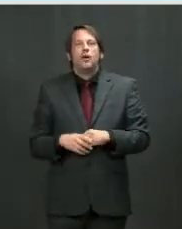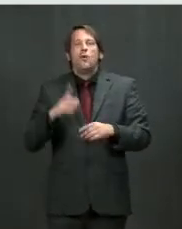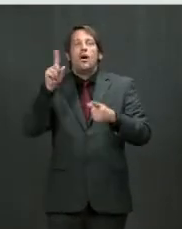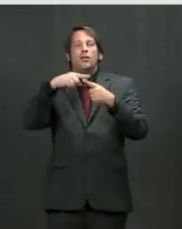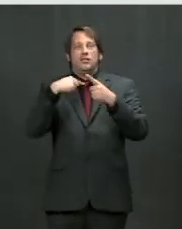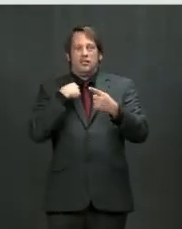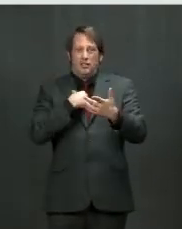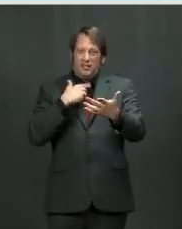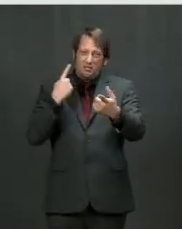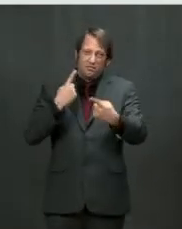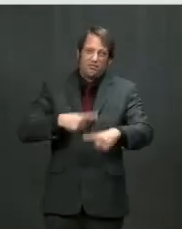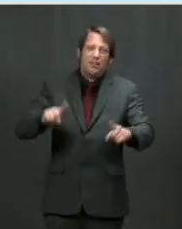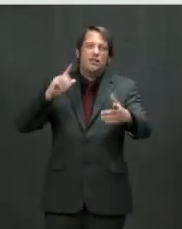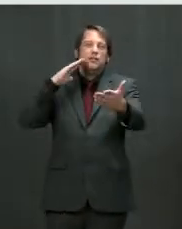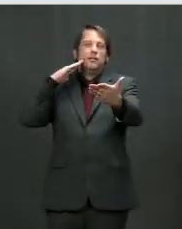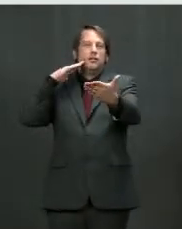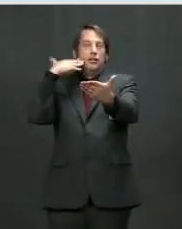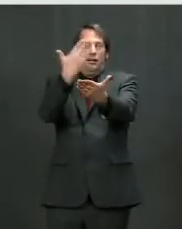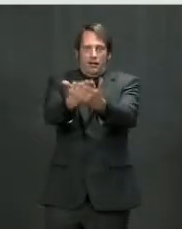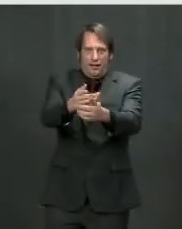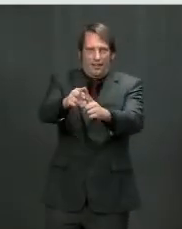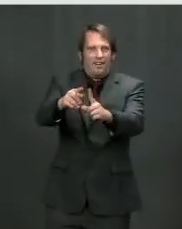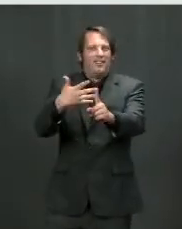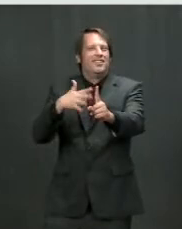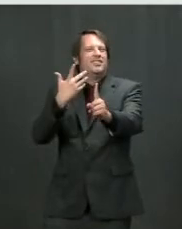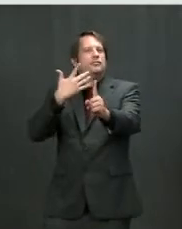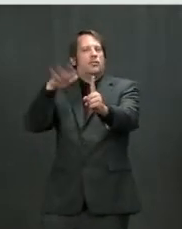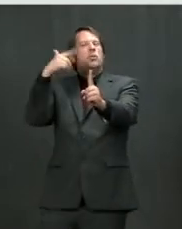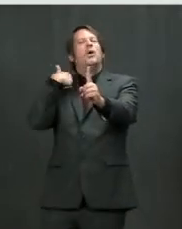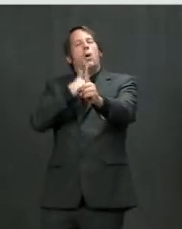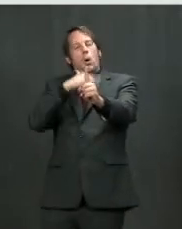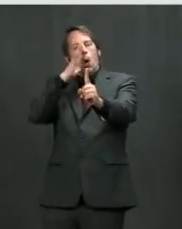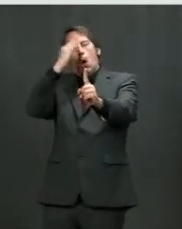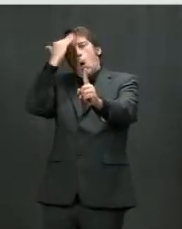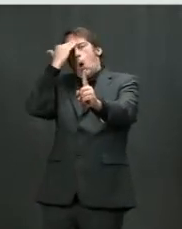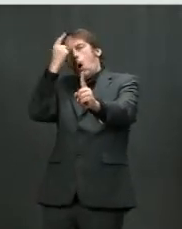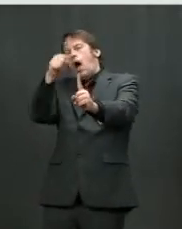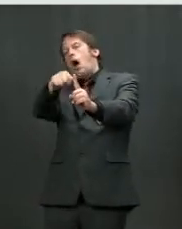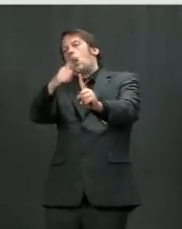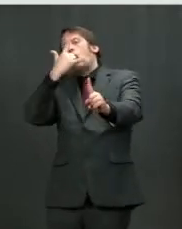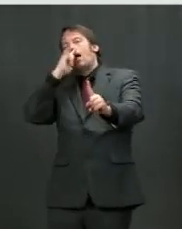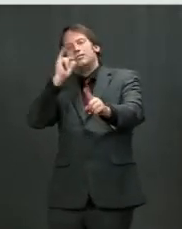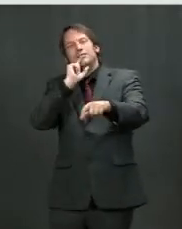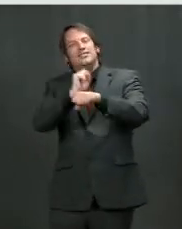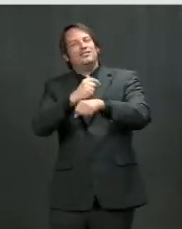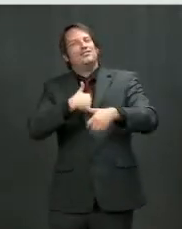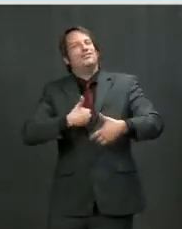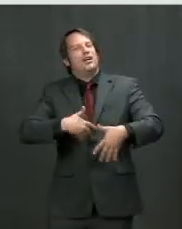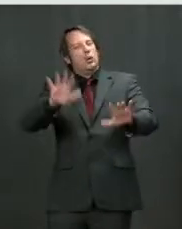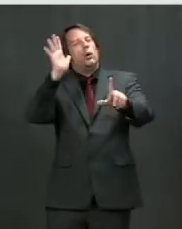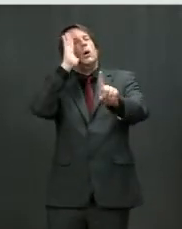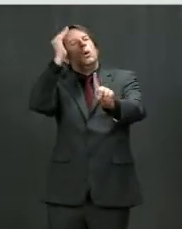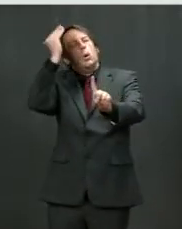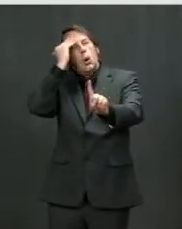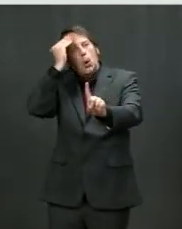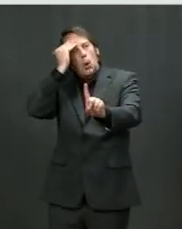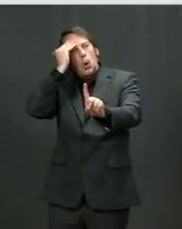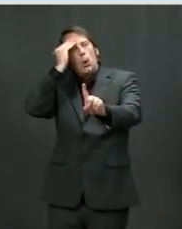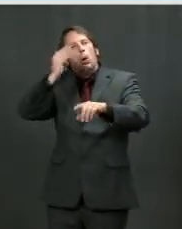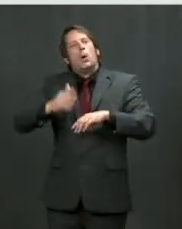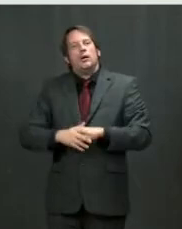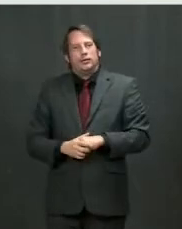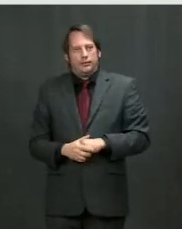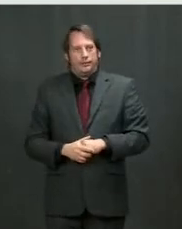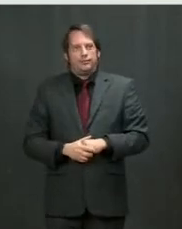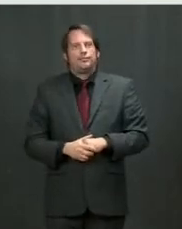And when they do, we're going to wind up getting really stepwise much, much more towards what we consider approaching a